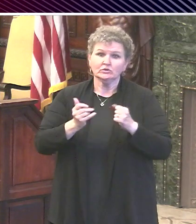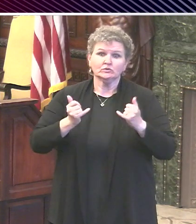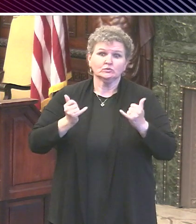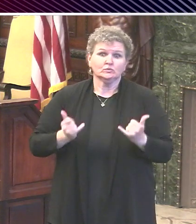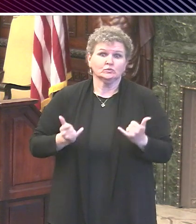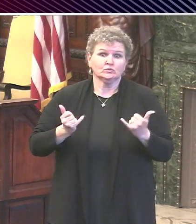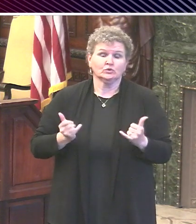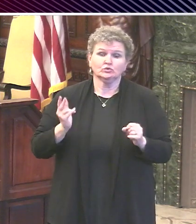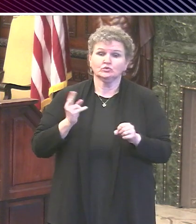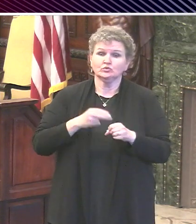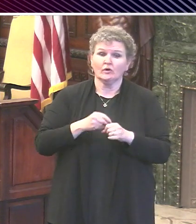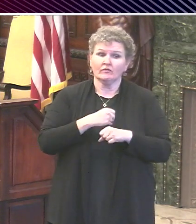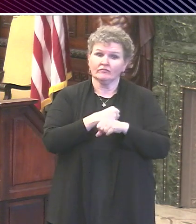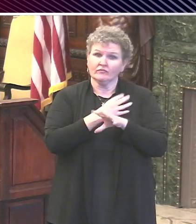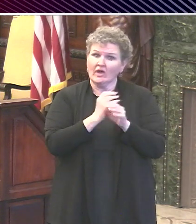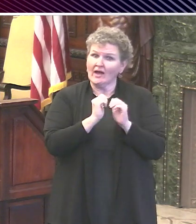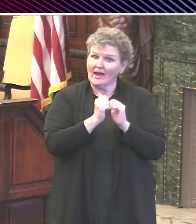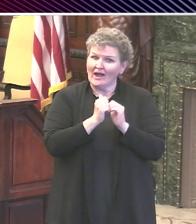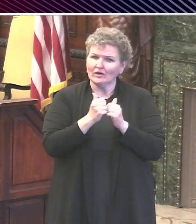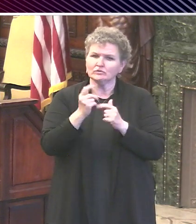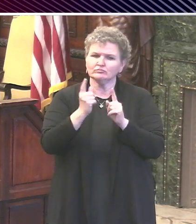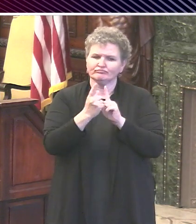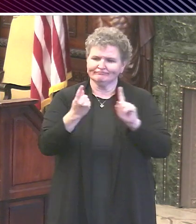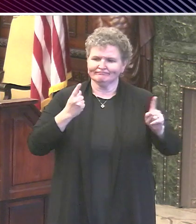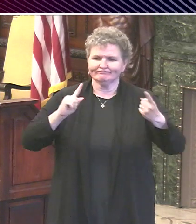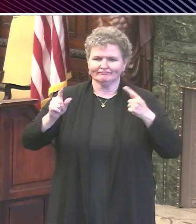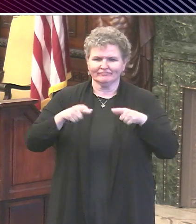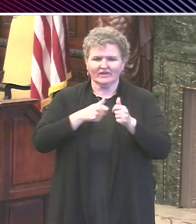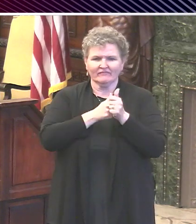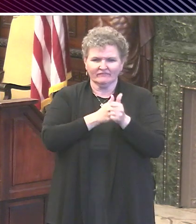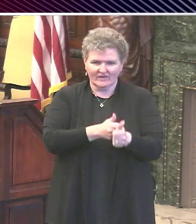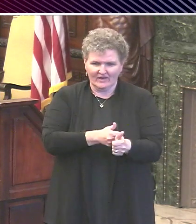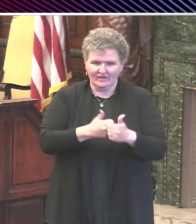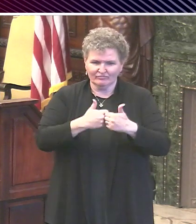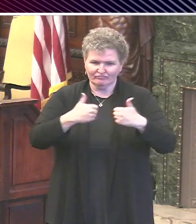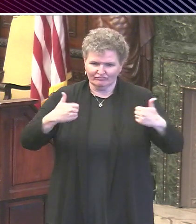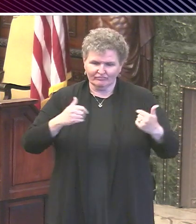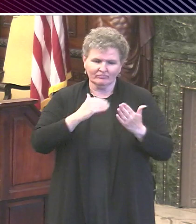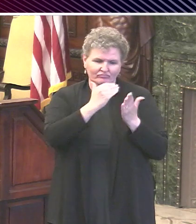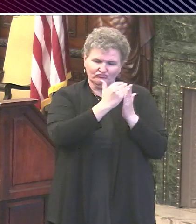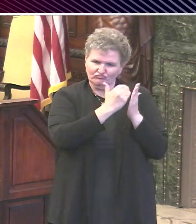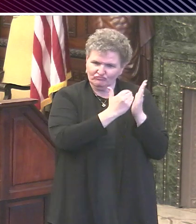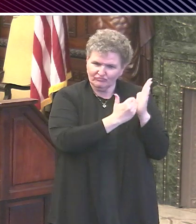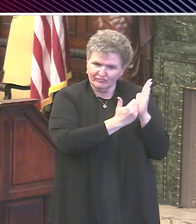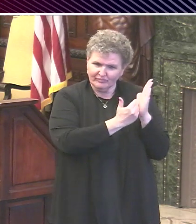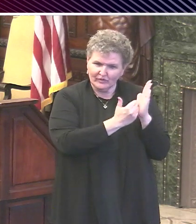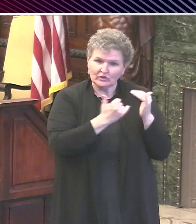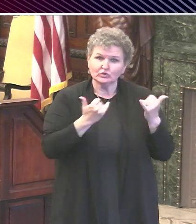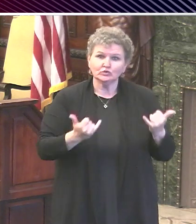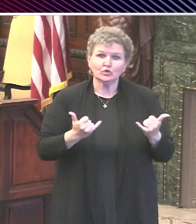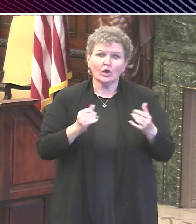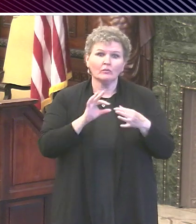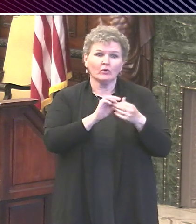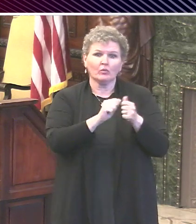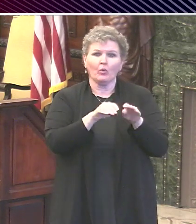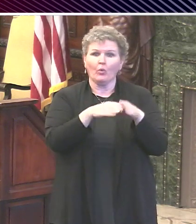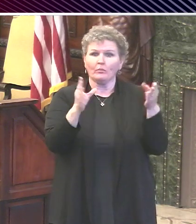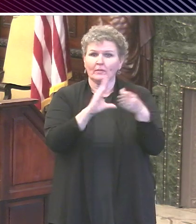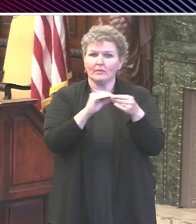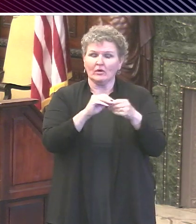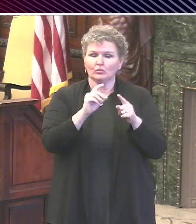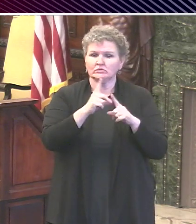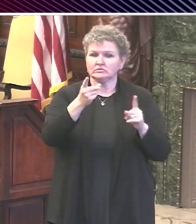briefing virtually to adhere to social distancing guidelines. We will begin our briefing today with opening remarks from Dr.